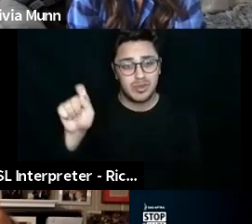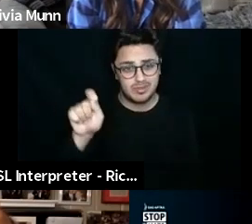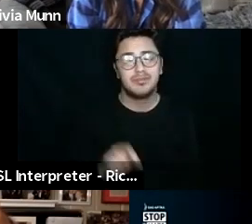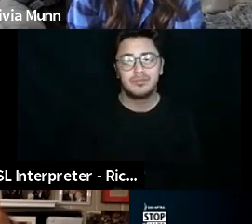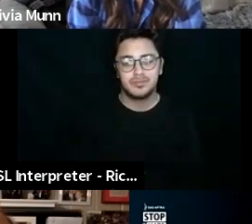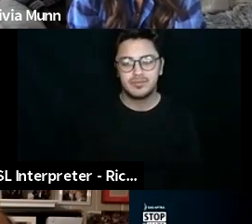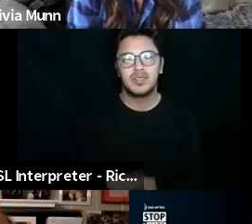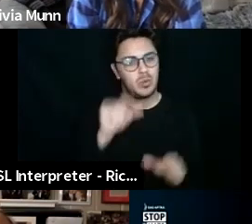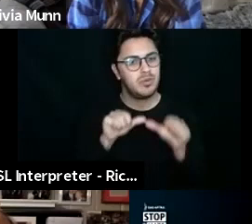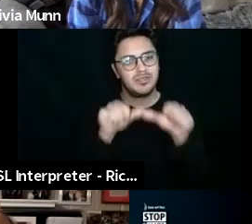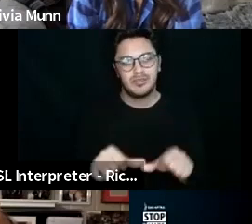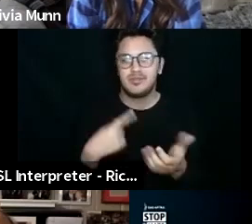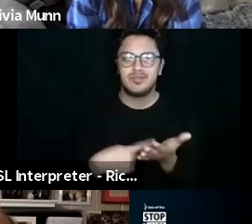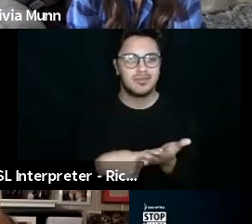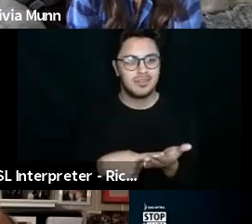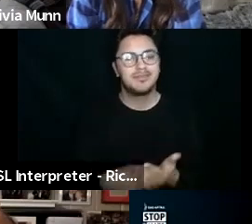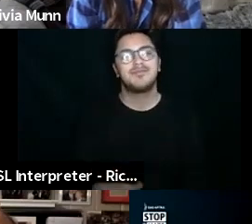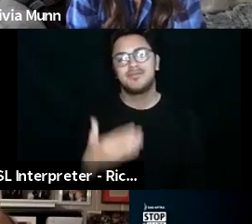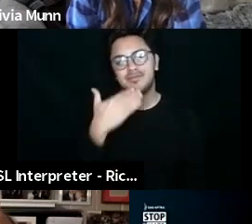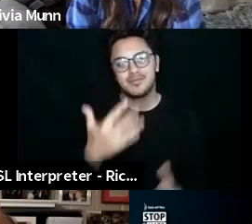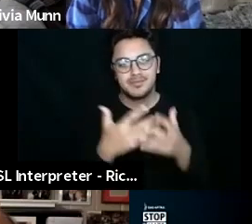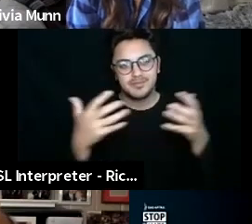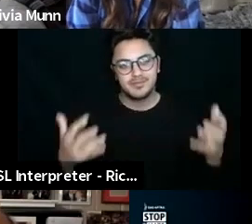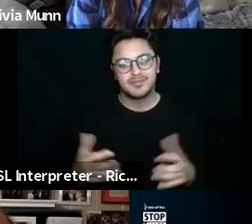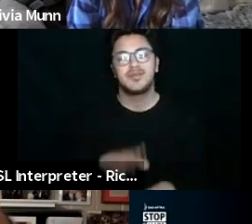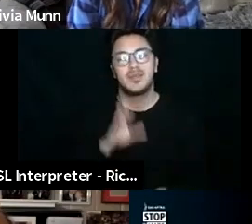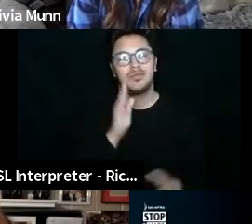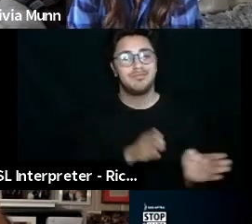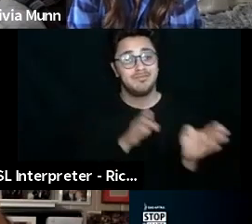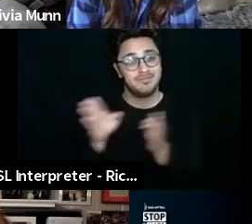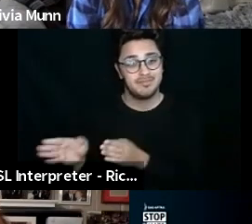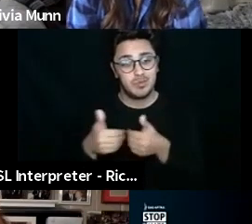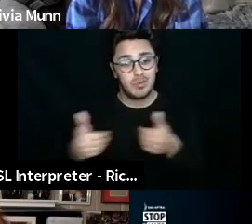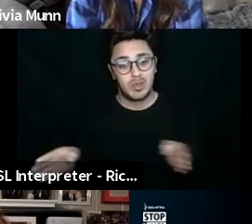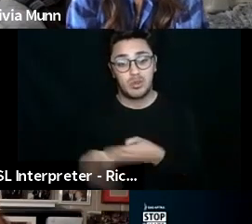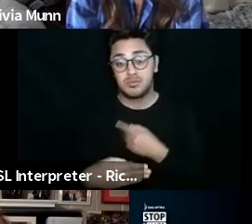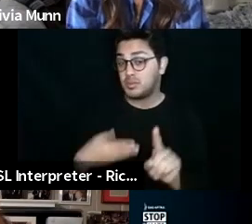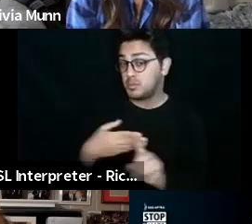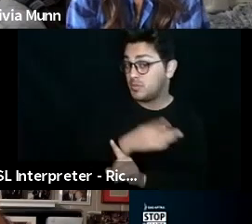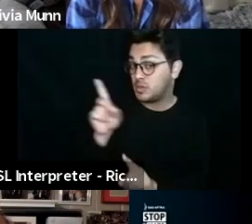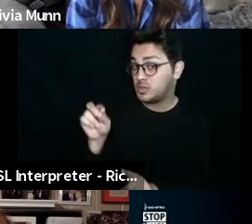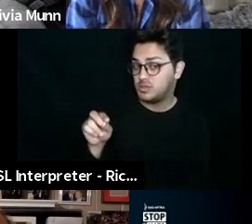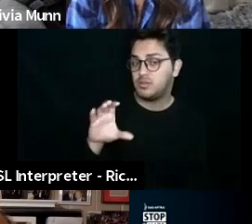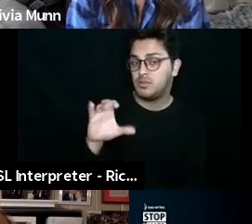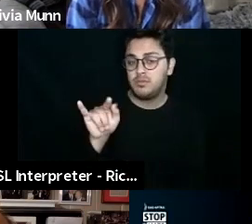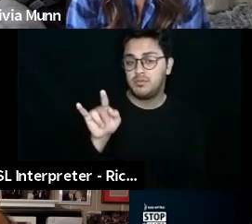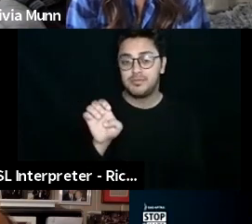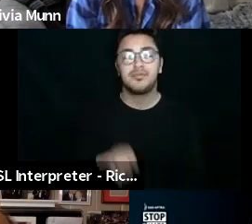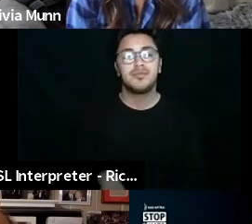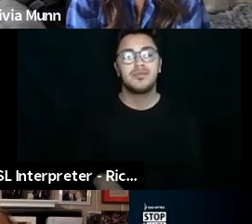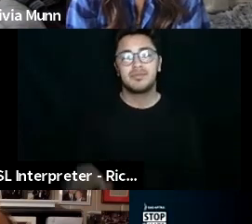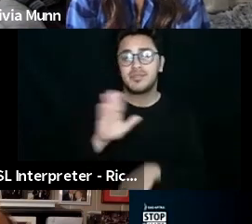we'll continue doing it. So thank you very much. And we'll go into the breakout rooms. Gabrielle, before you do it, I want to shout out to Grace